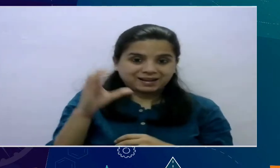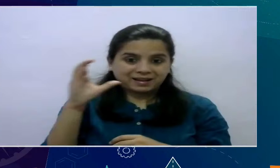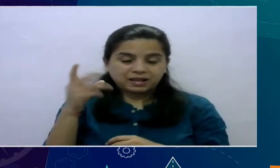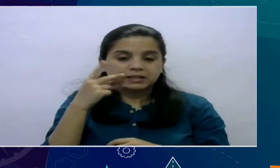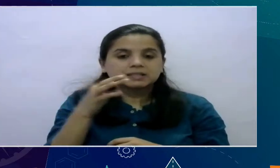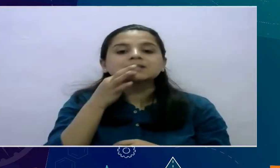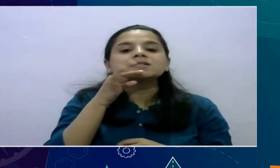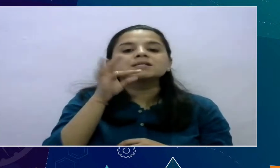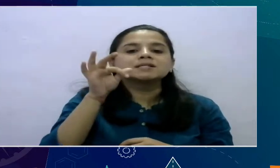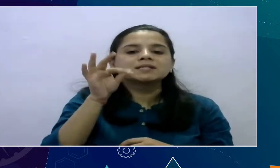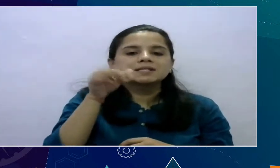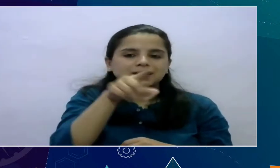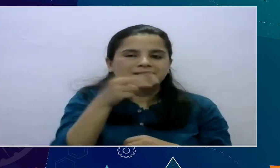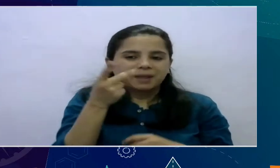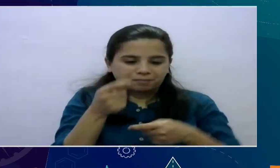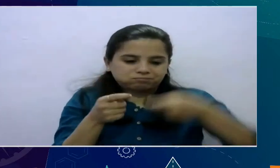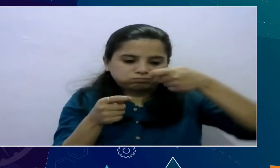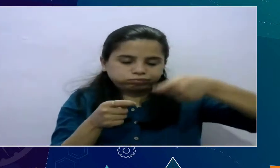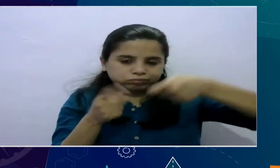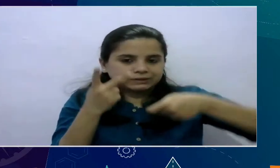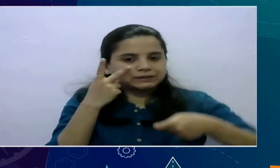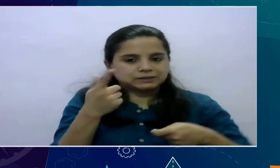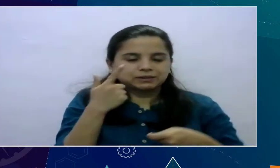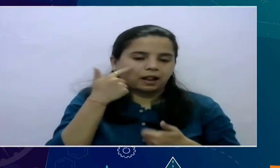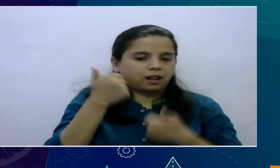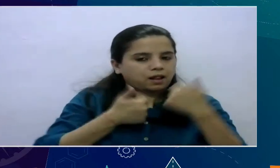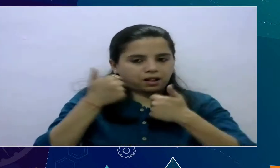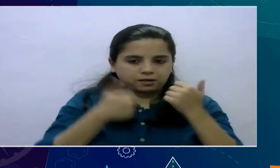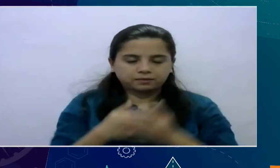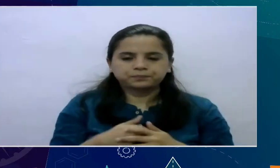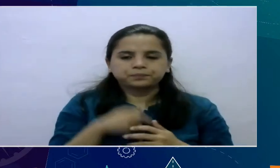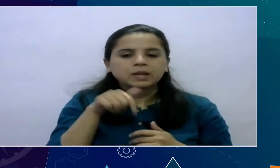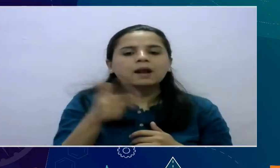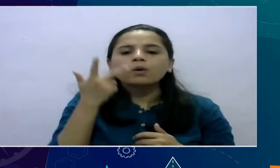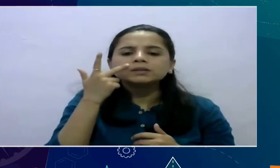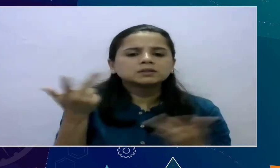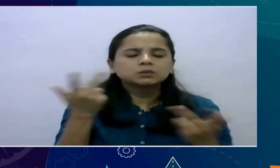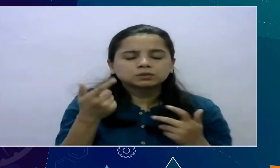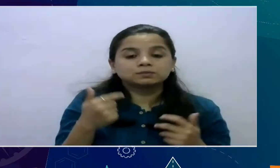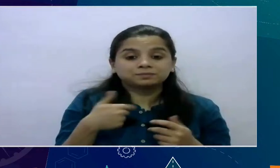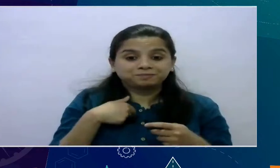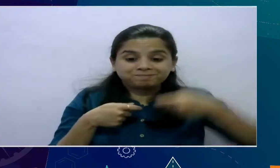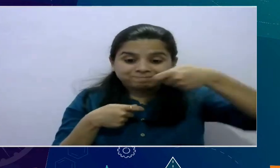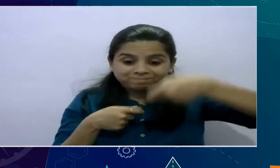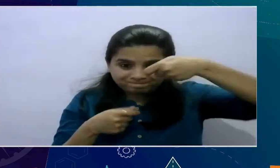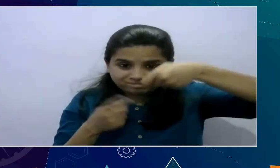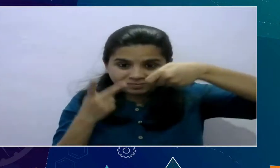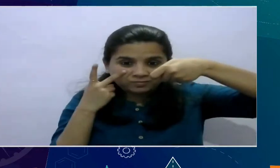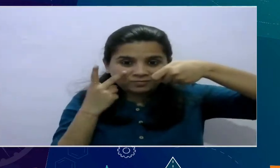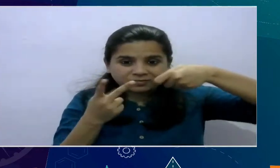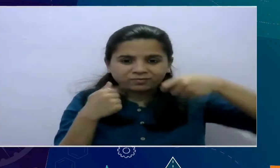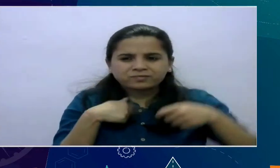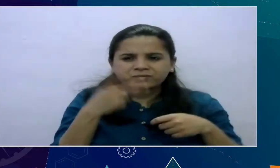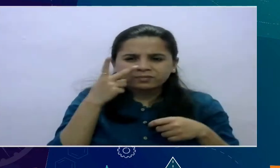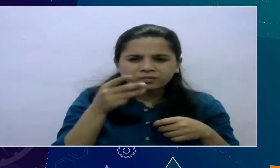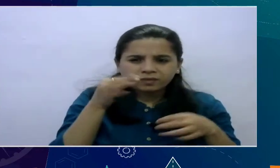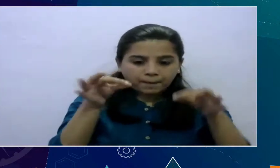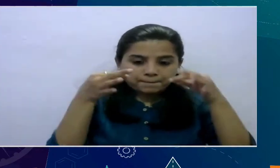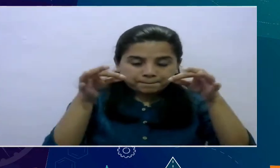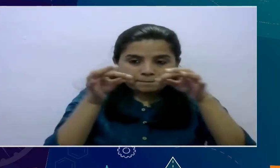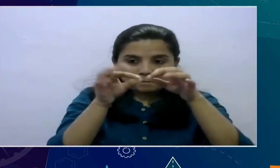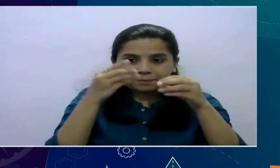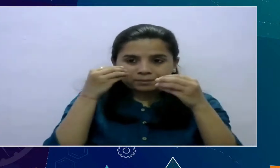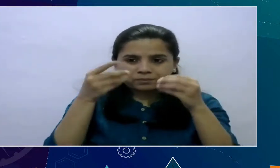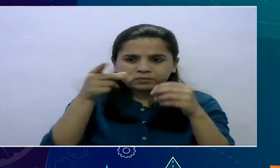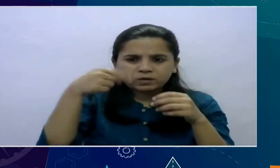salt solution. Fine. Now what happens after I poured, if you look into the filter paper,